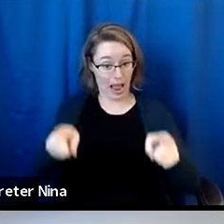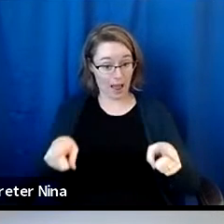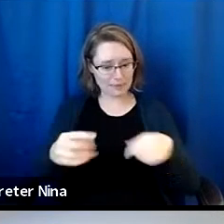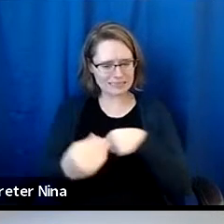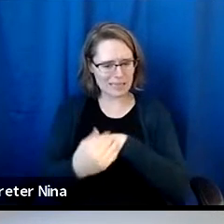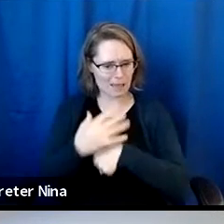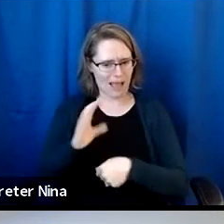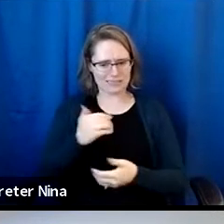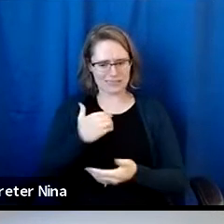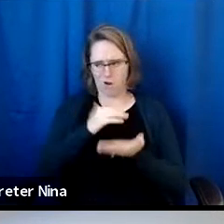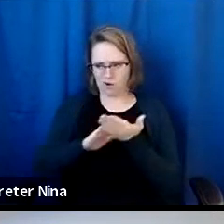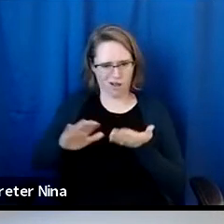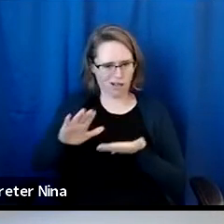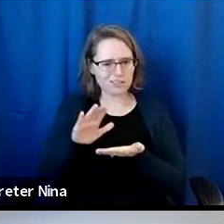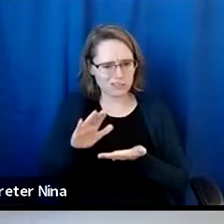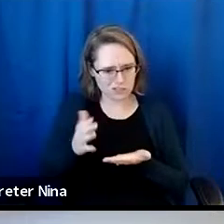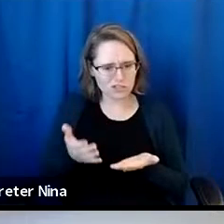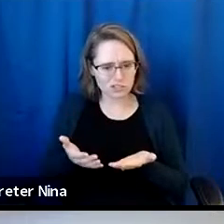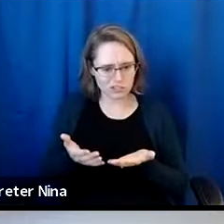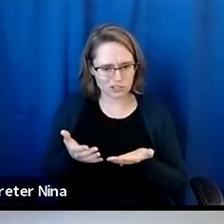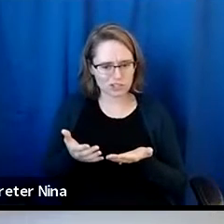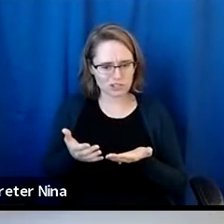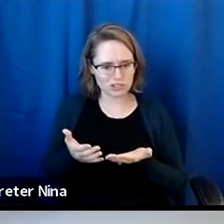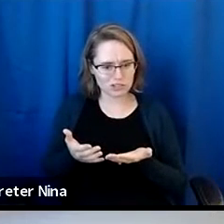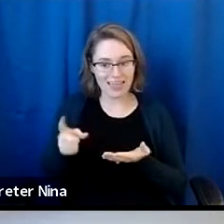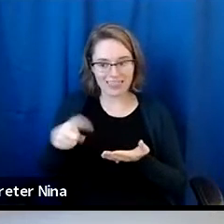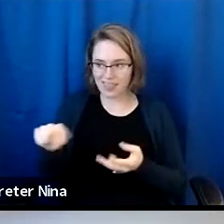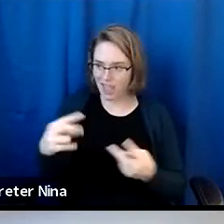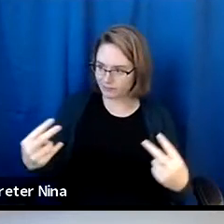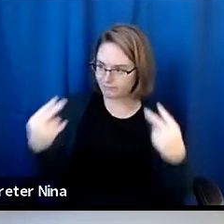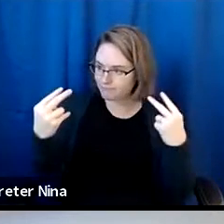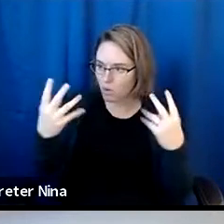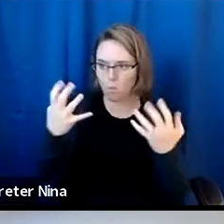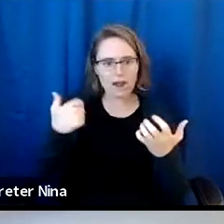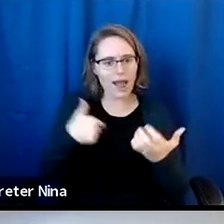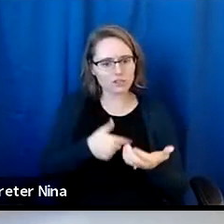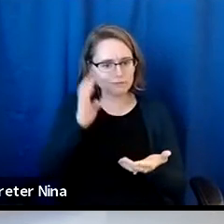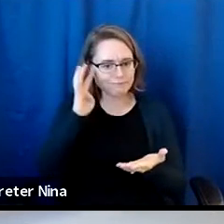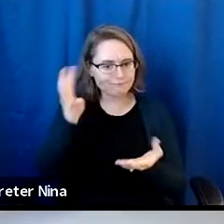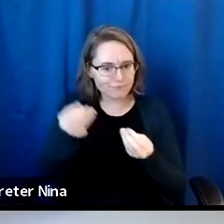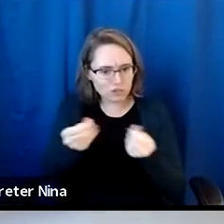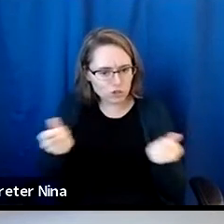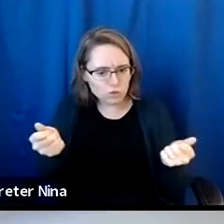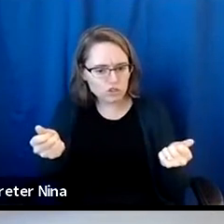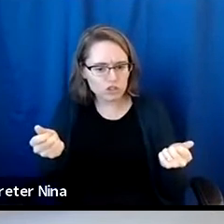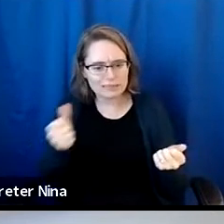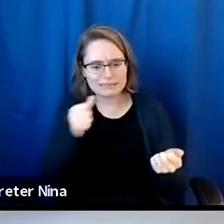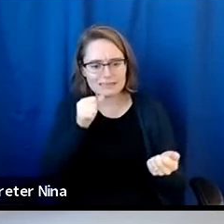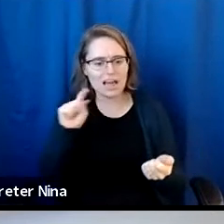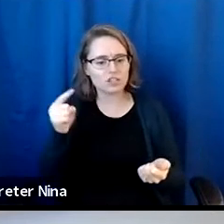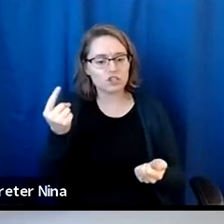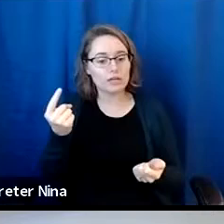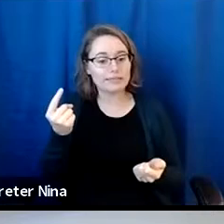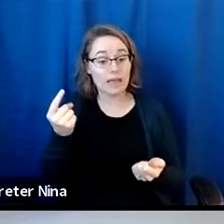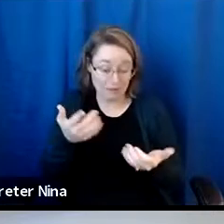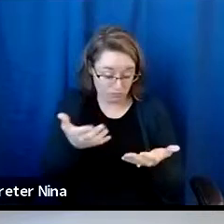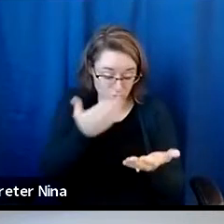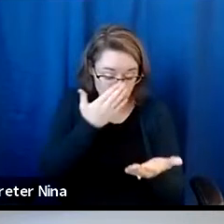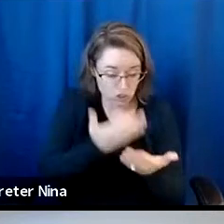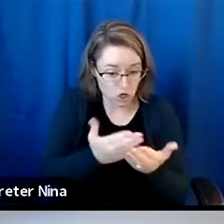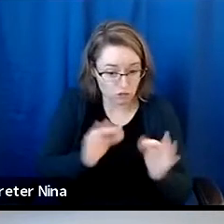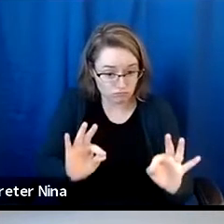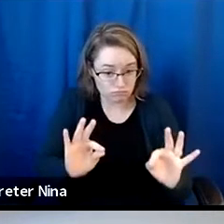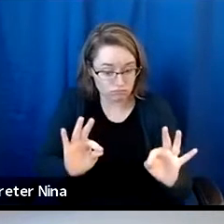our institution. Our communities look to us to be solutions, not just, which is good, right? We're